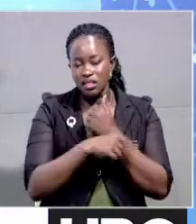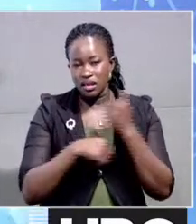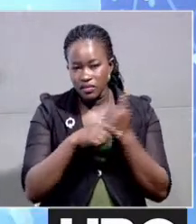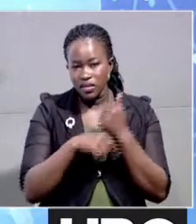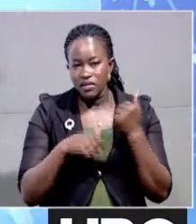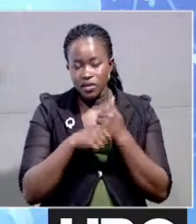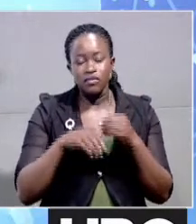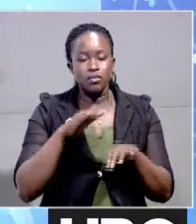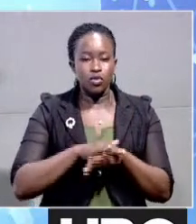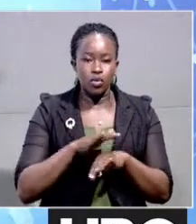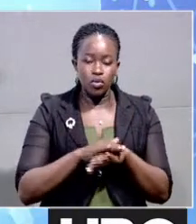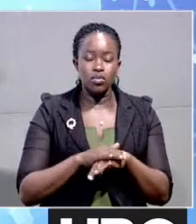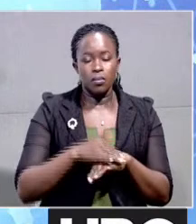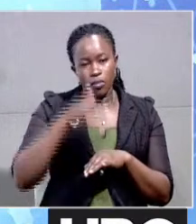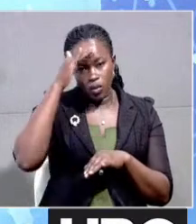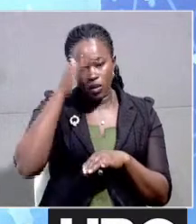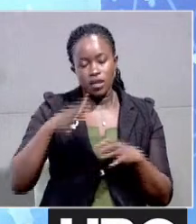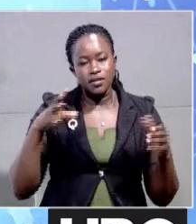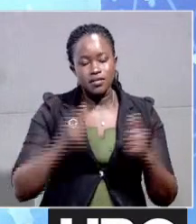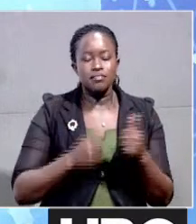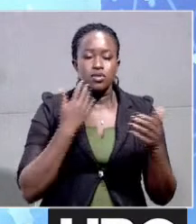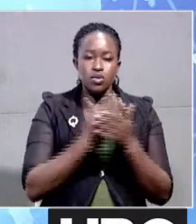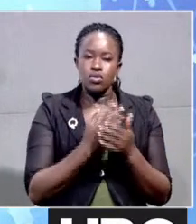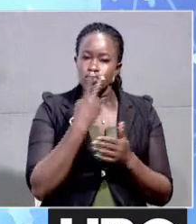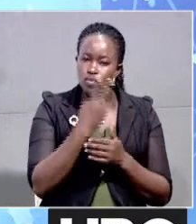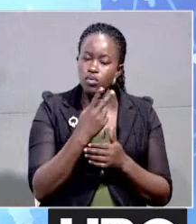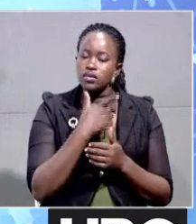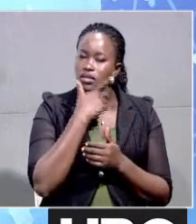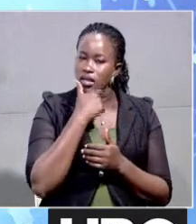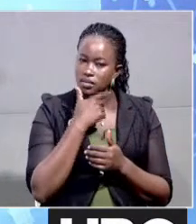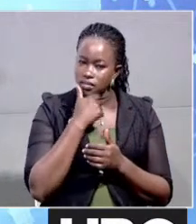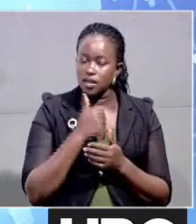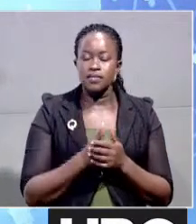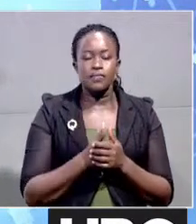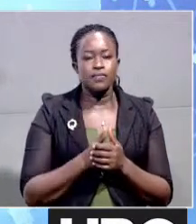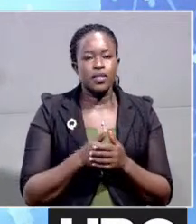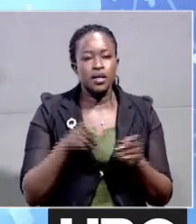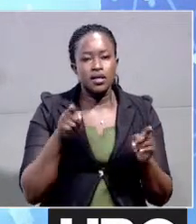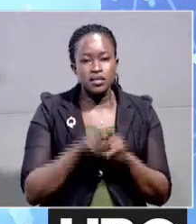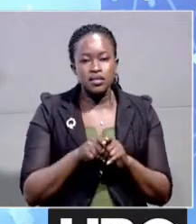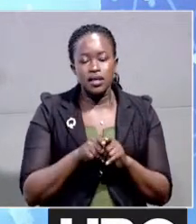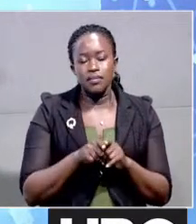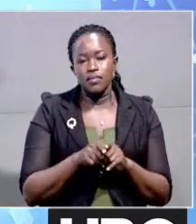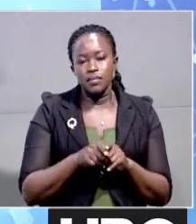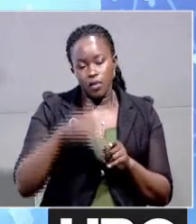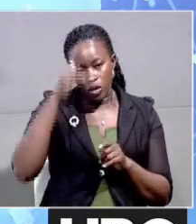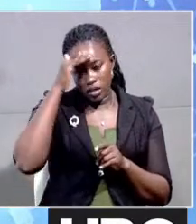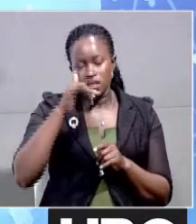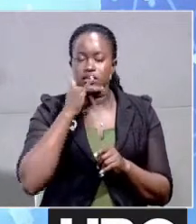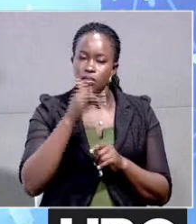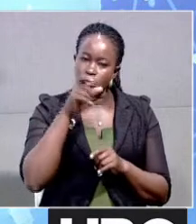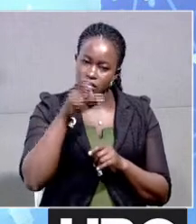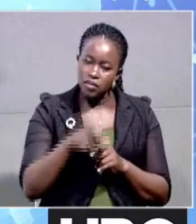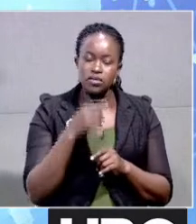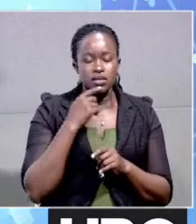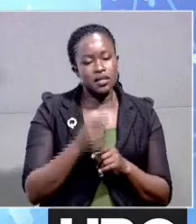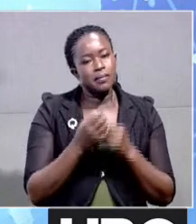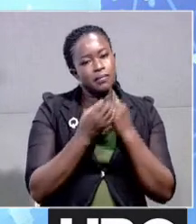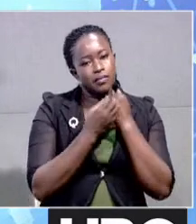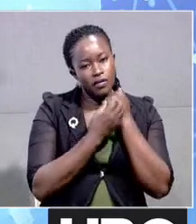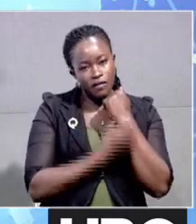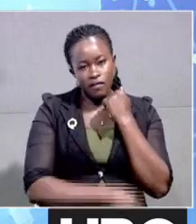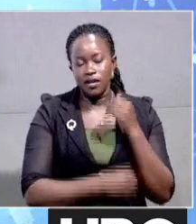where police has arrested two of the suspects. Now the force spokesperson Fred Enanga says poverty